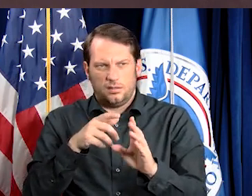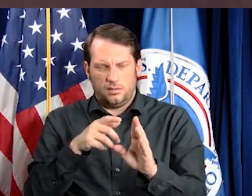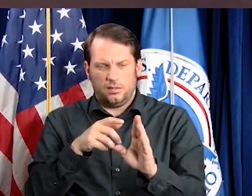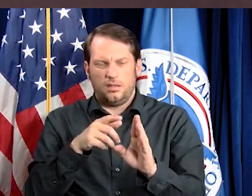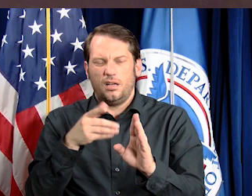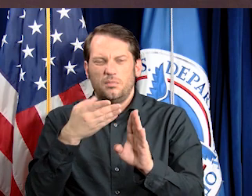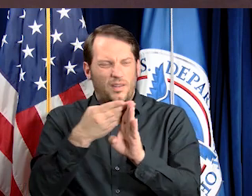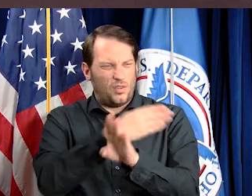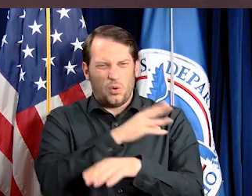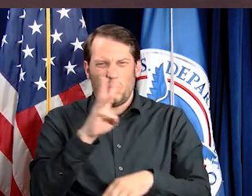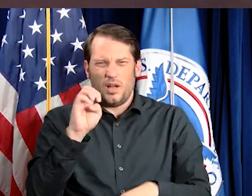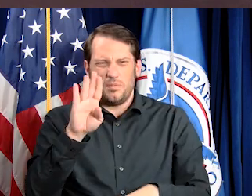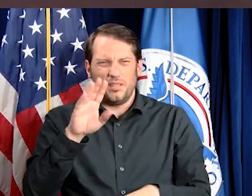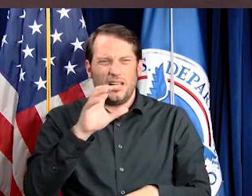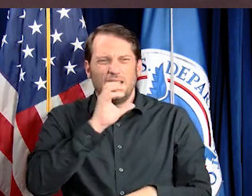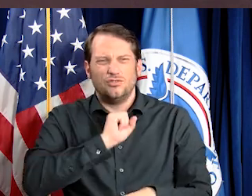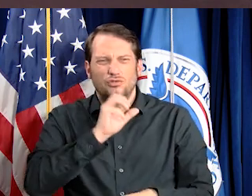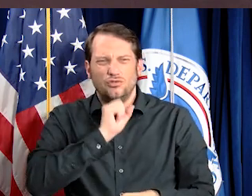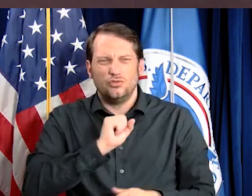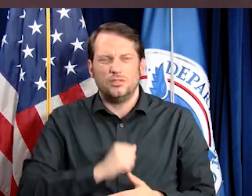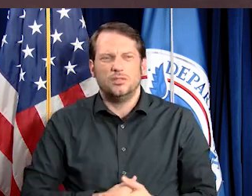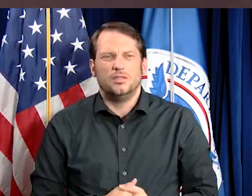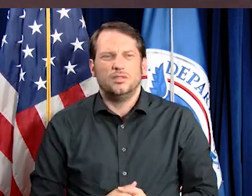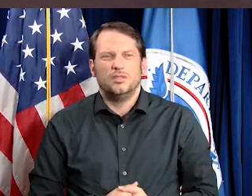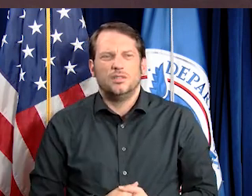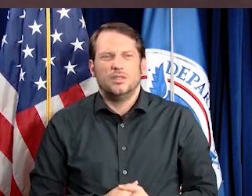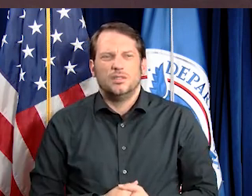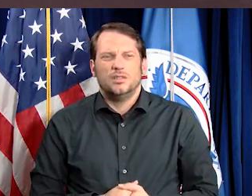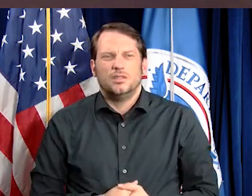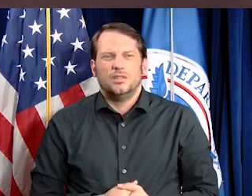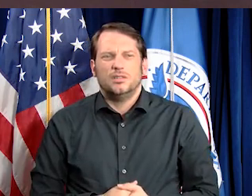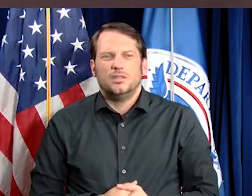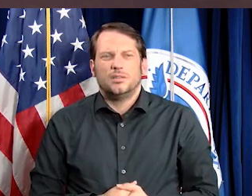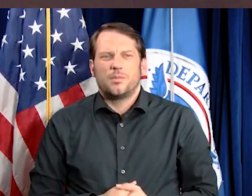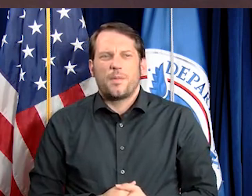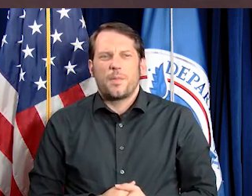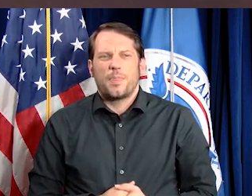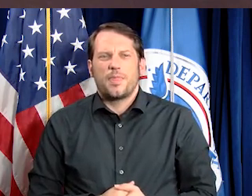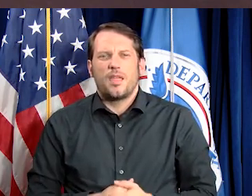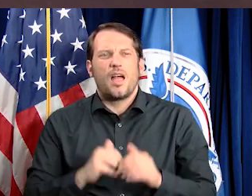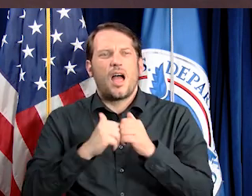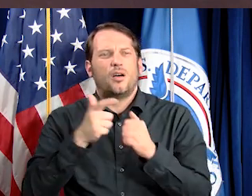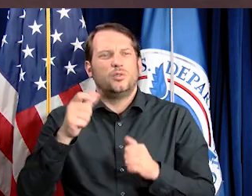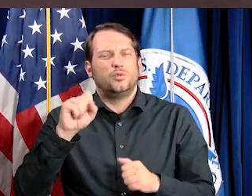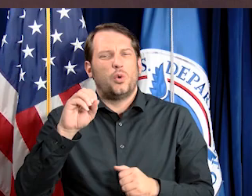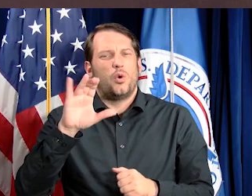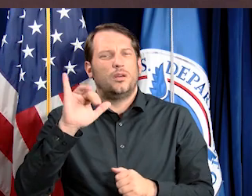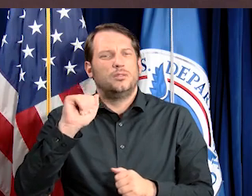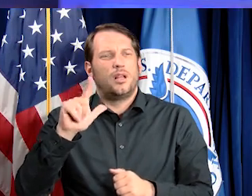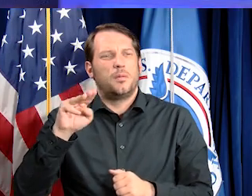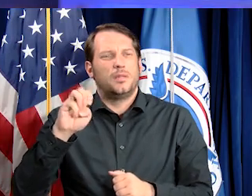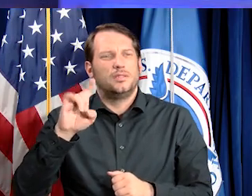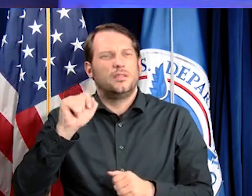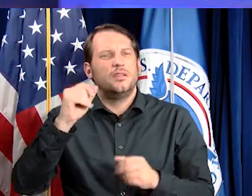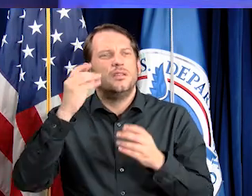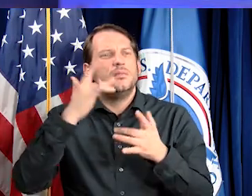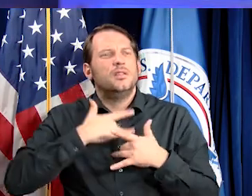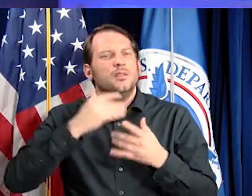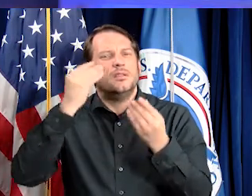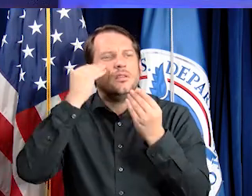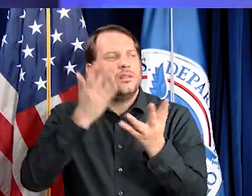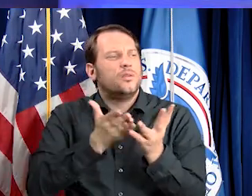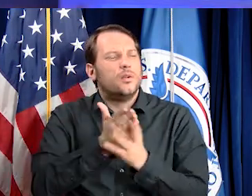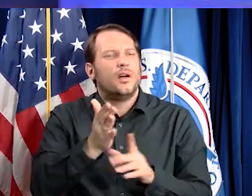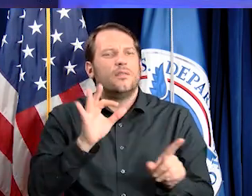disasters were being communicated through social media, through Wikipedia, YouTube, Facebook, Twitter. I think a lot of